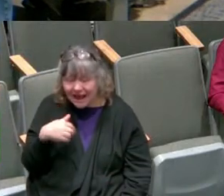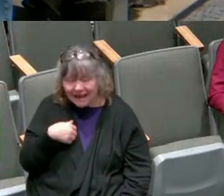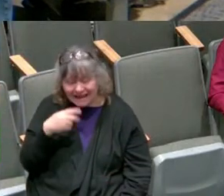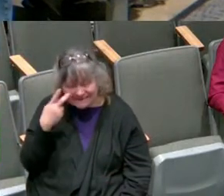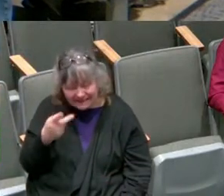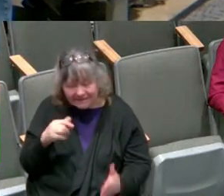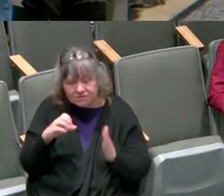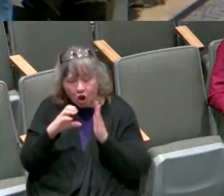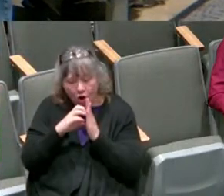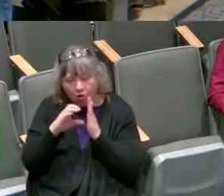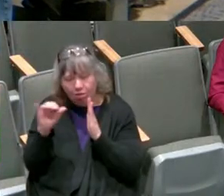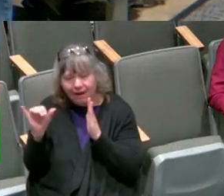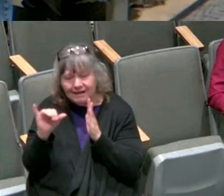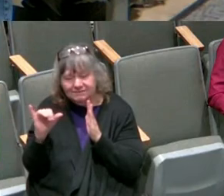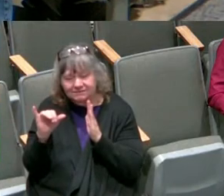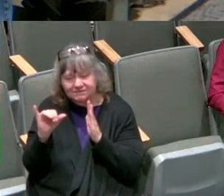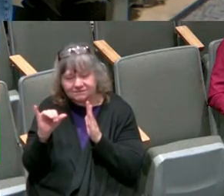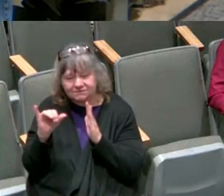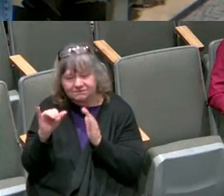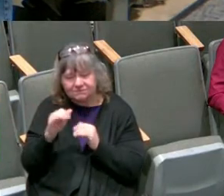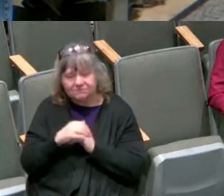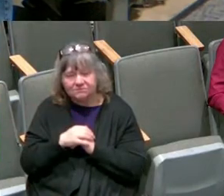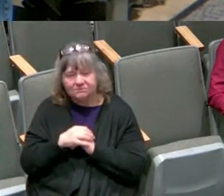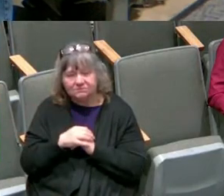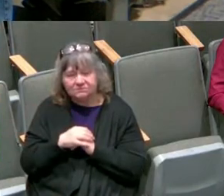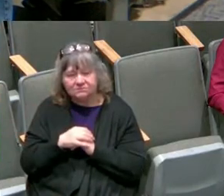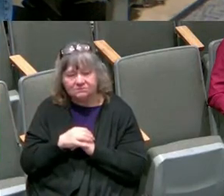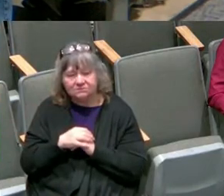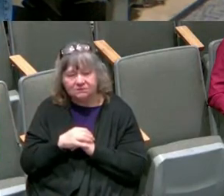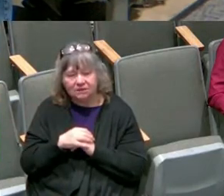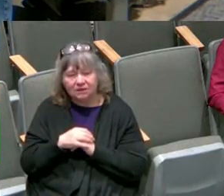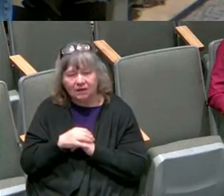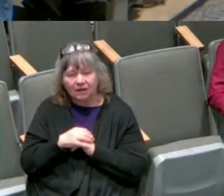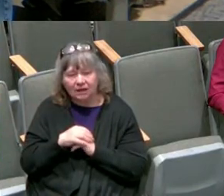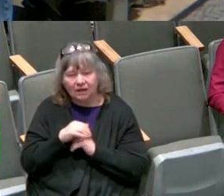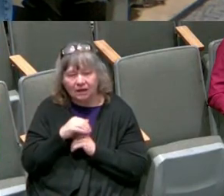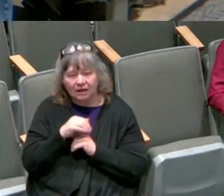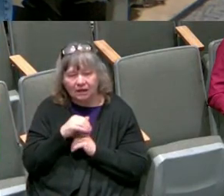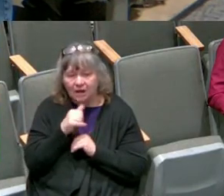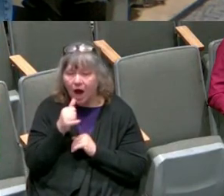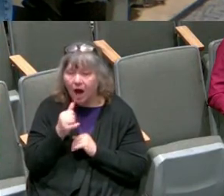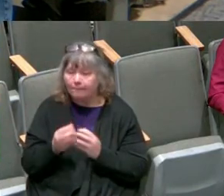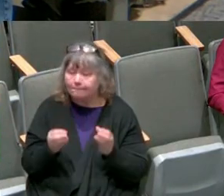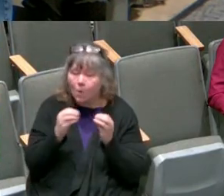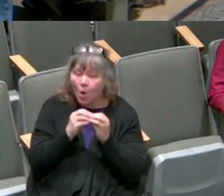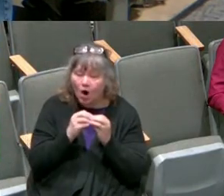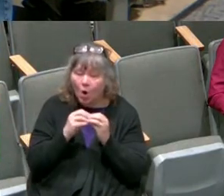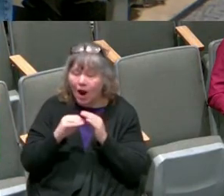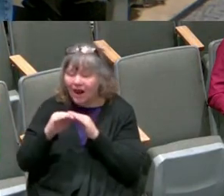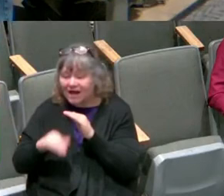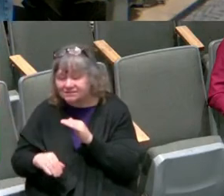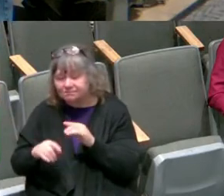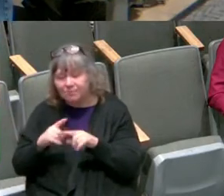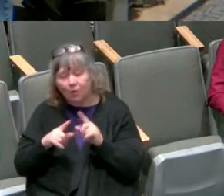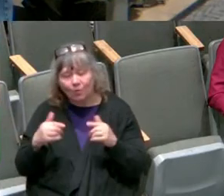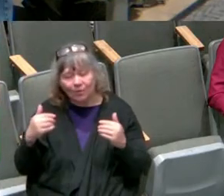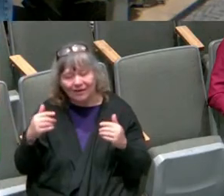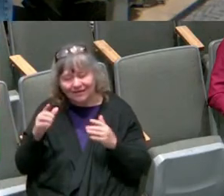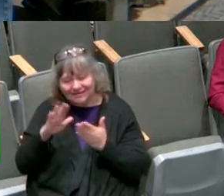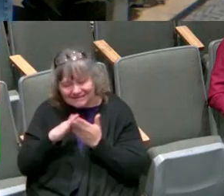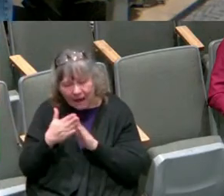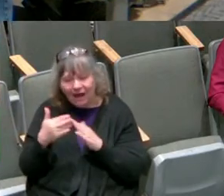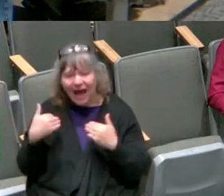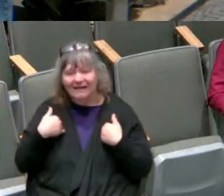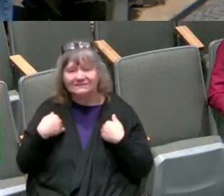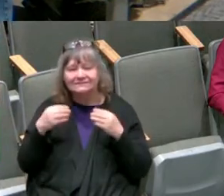this article as not saying more or less but it's giving the town some control